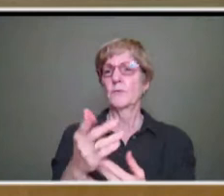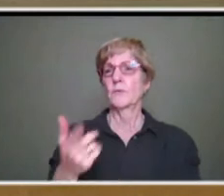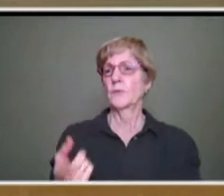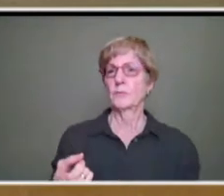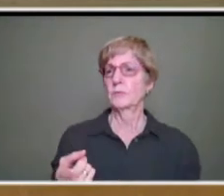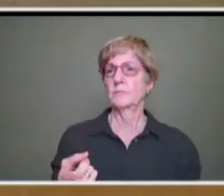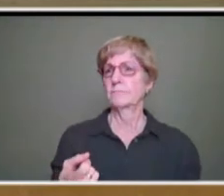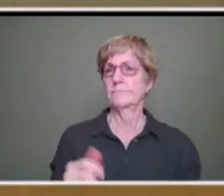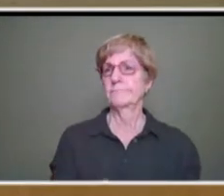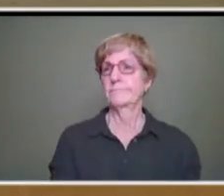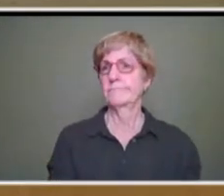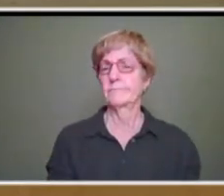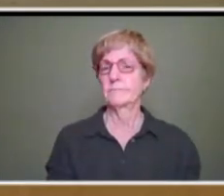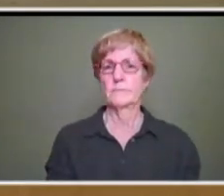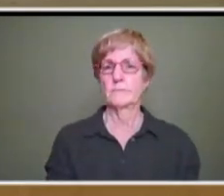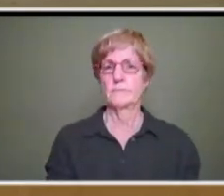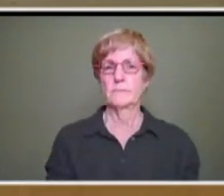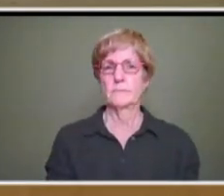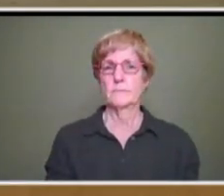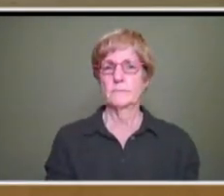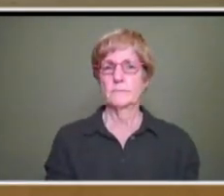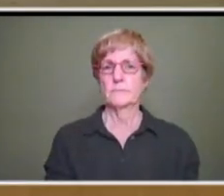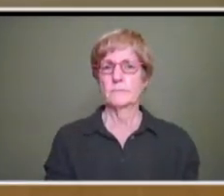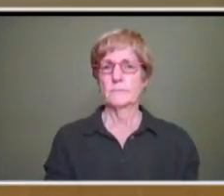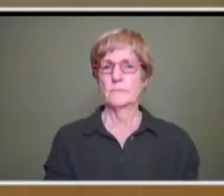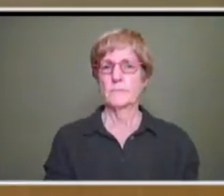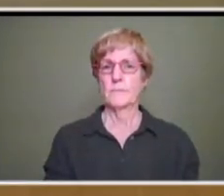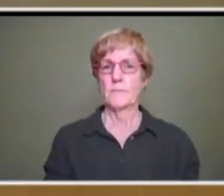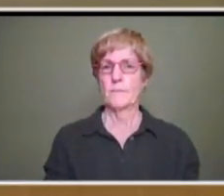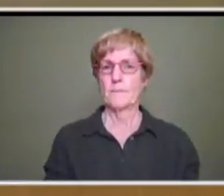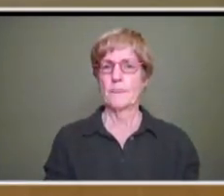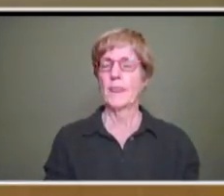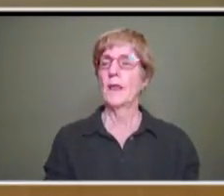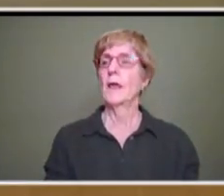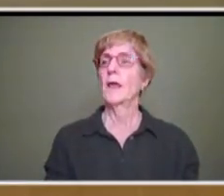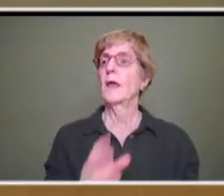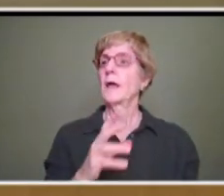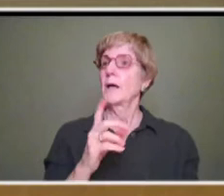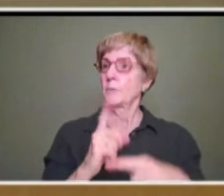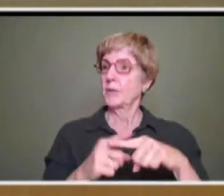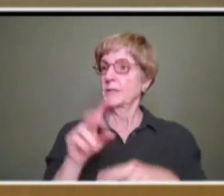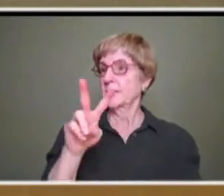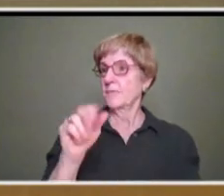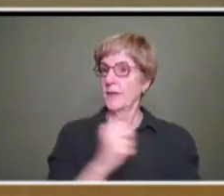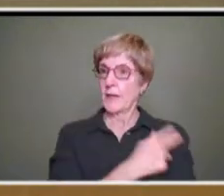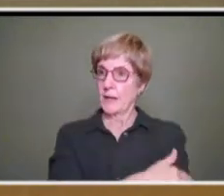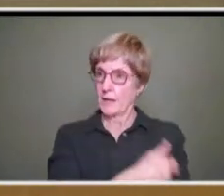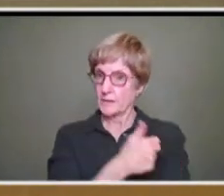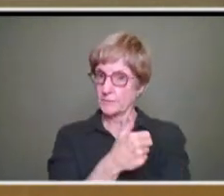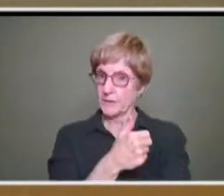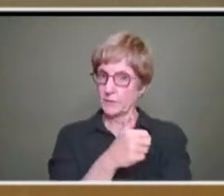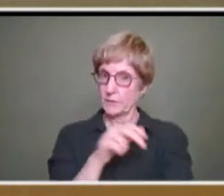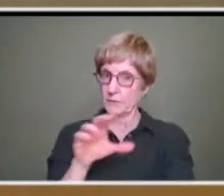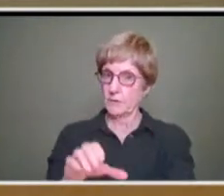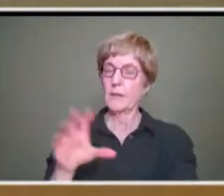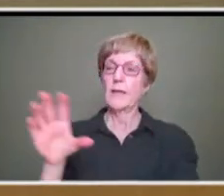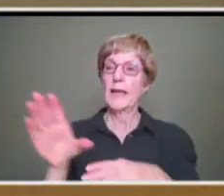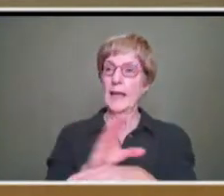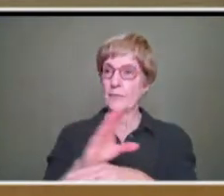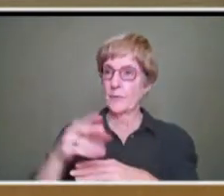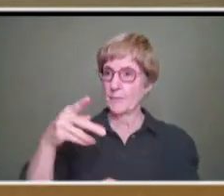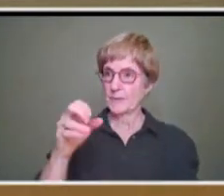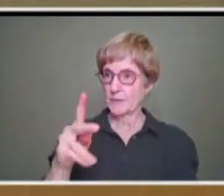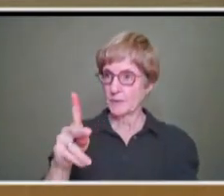can't get a third car in between them um on top of that the VA hospital and the business park